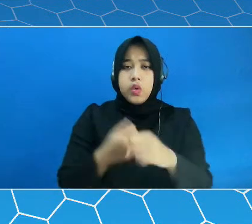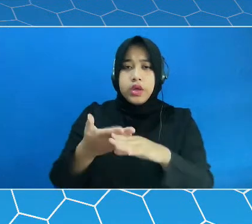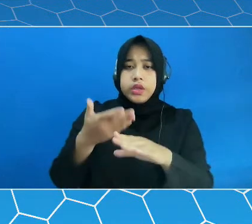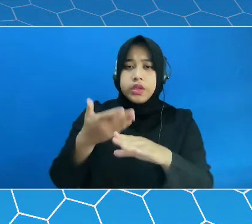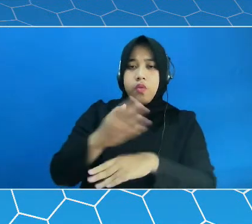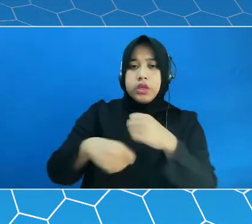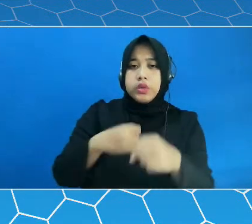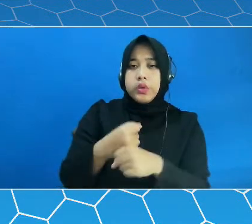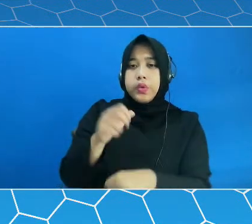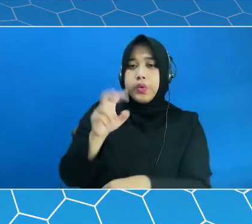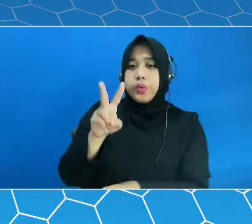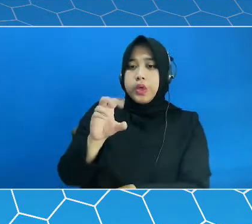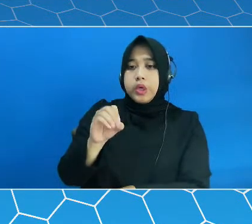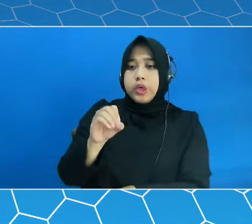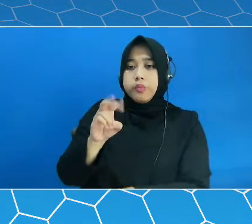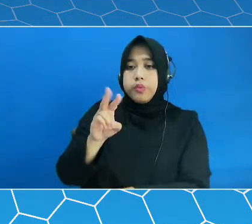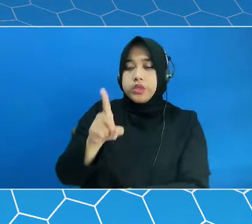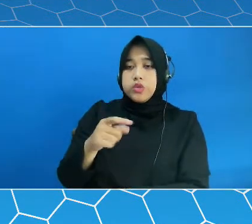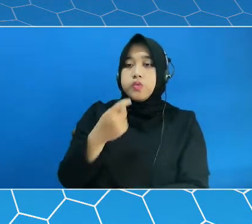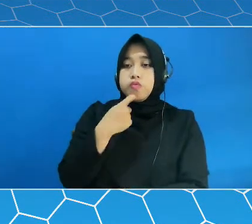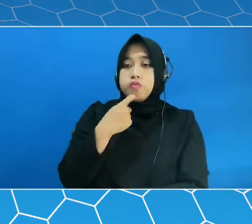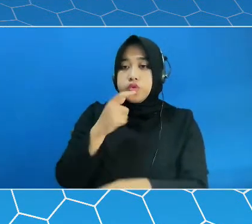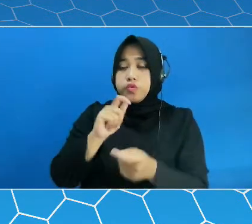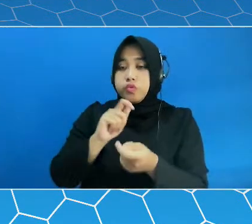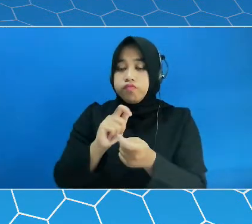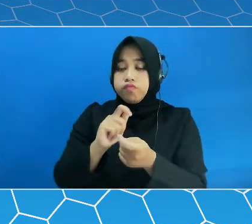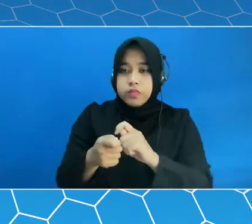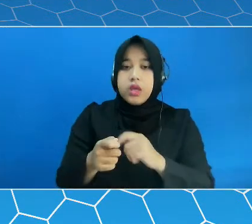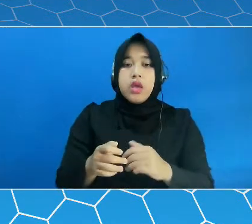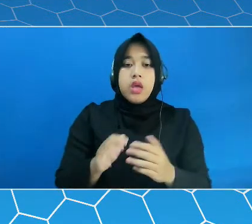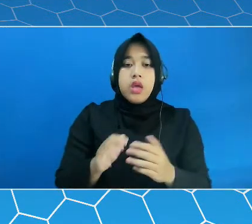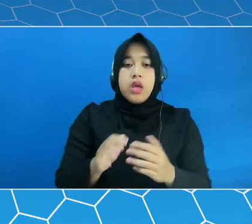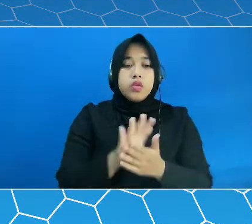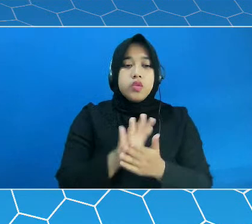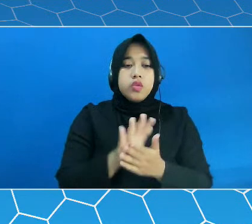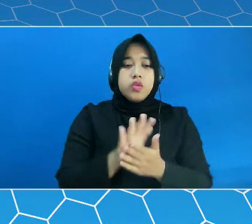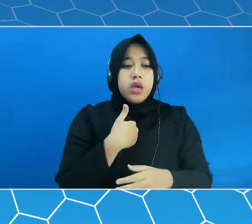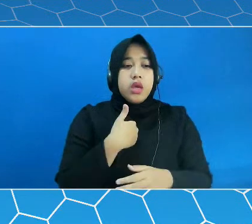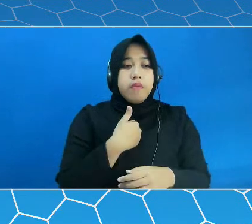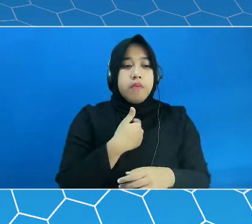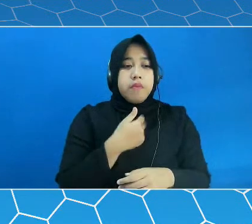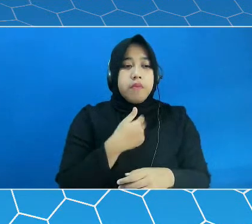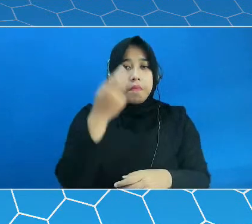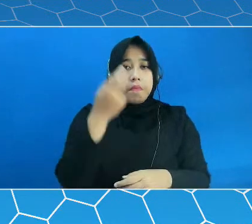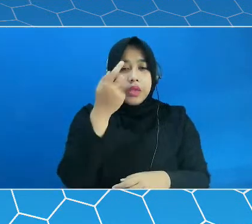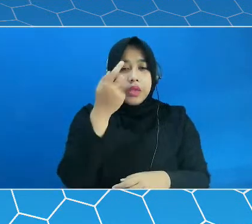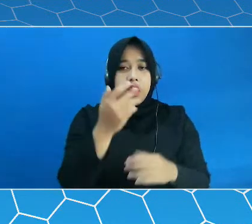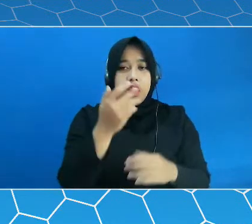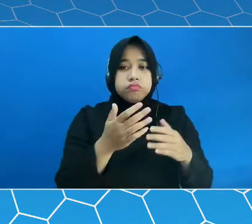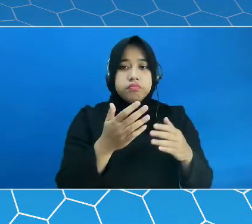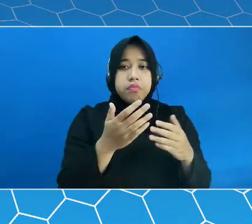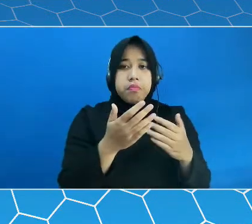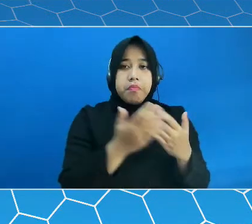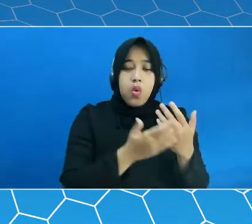there were no treatments established in randomized clinical trials targeting the longer